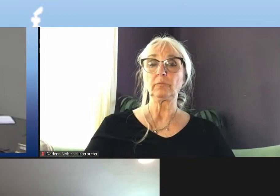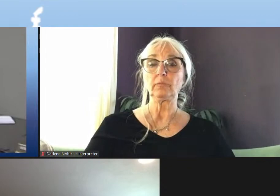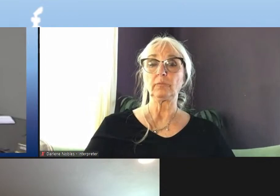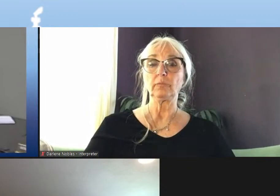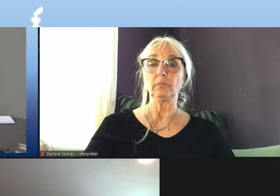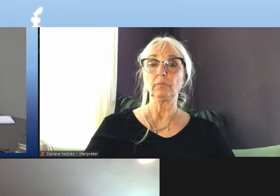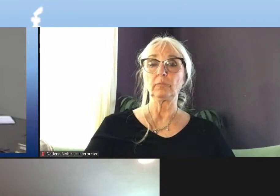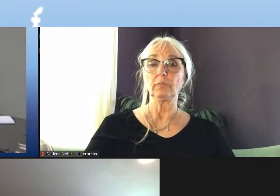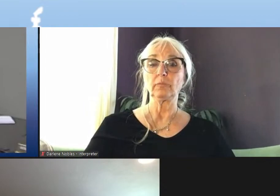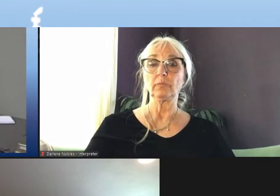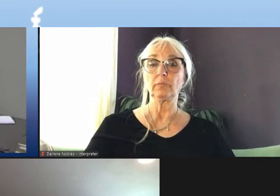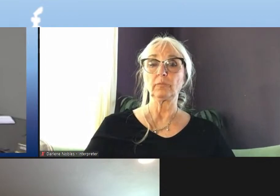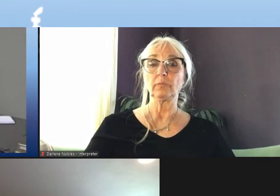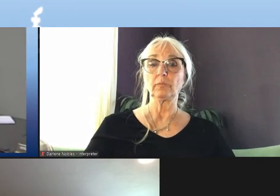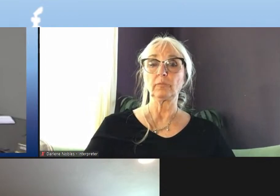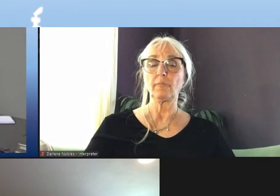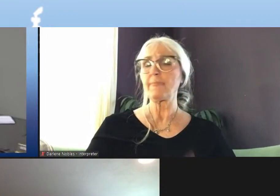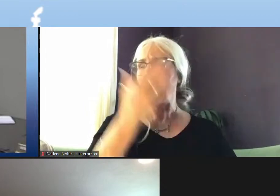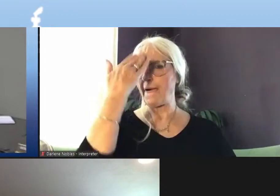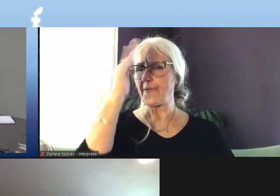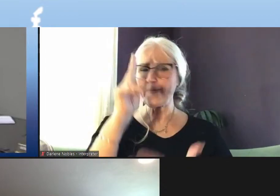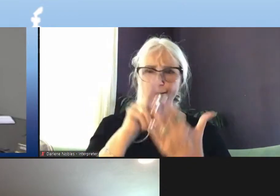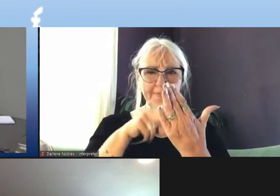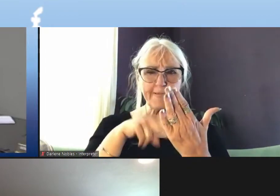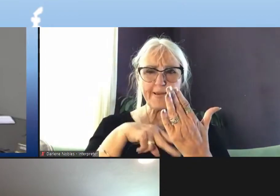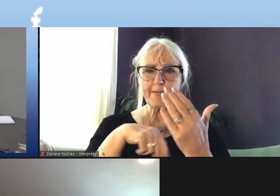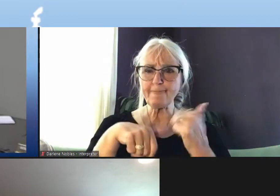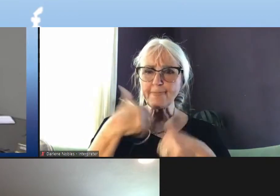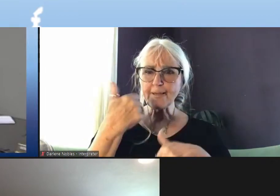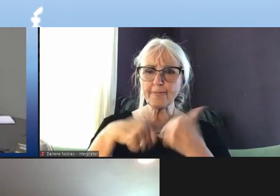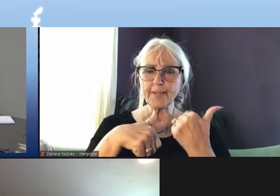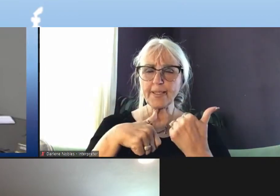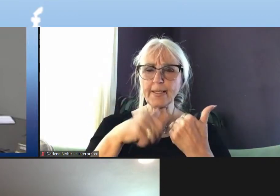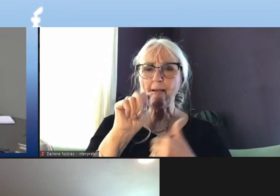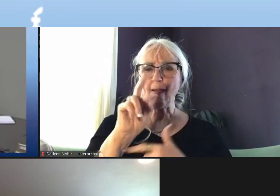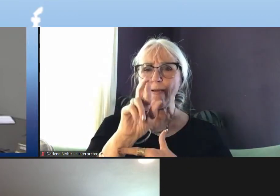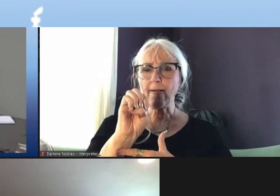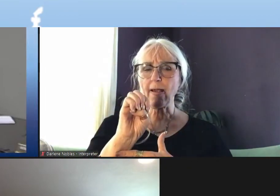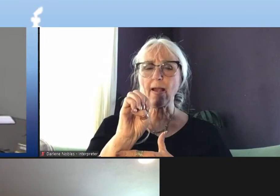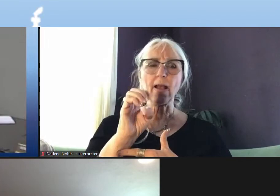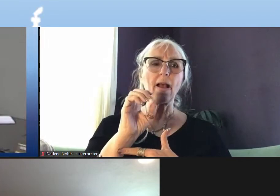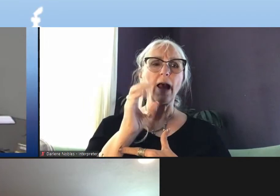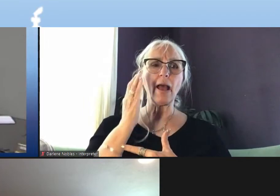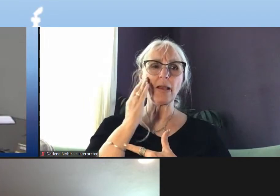I don't know if I could read which ones are. I know that